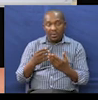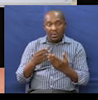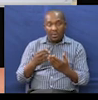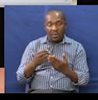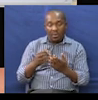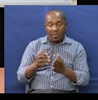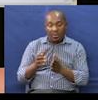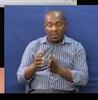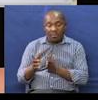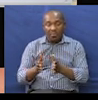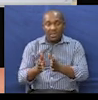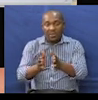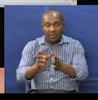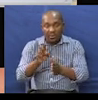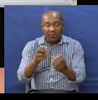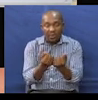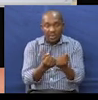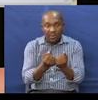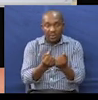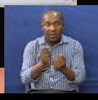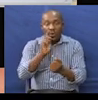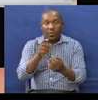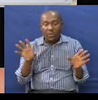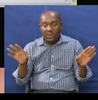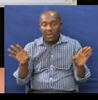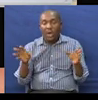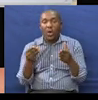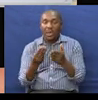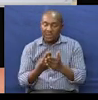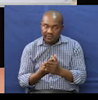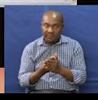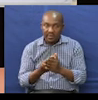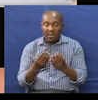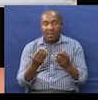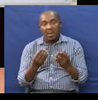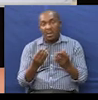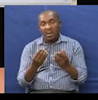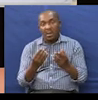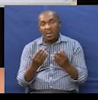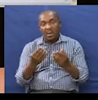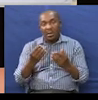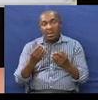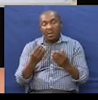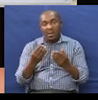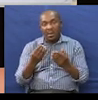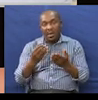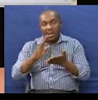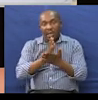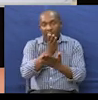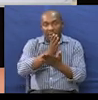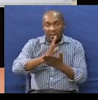major means of production and the equal distribution of wealth among social